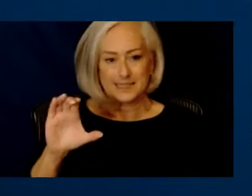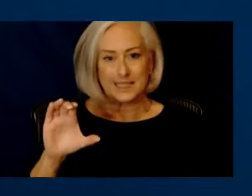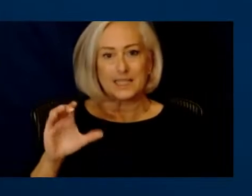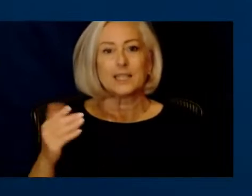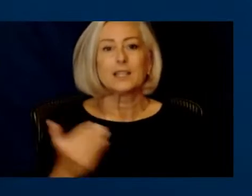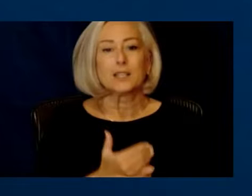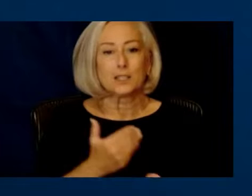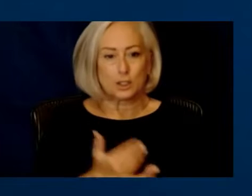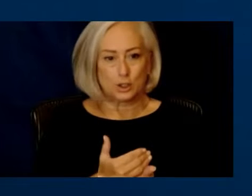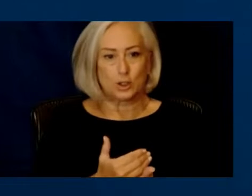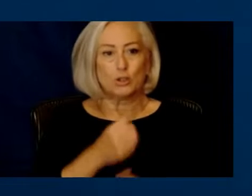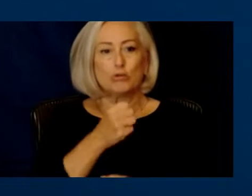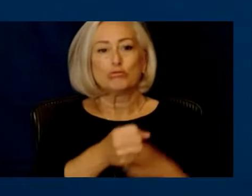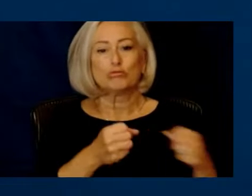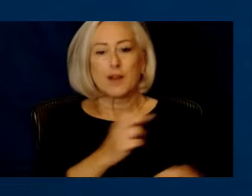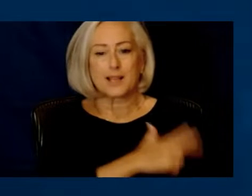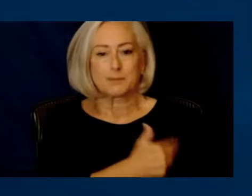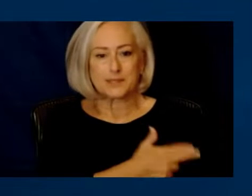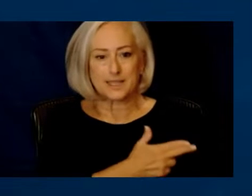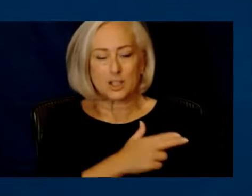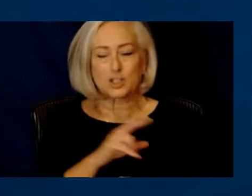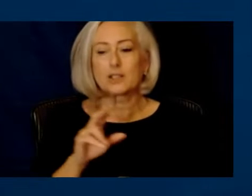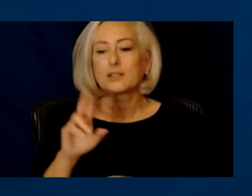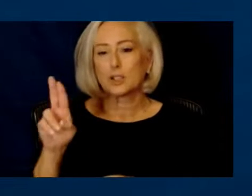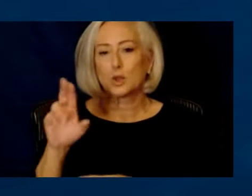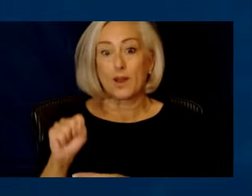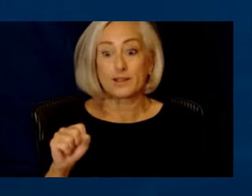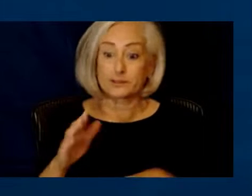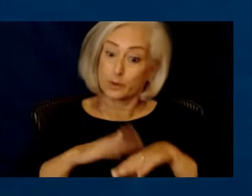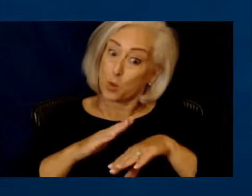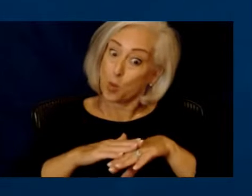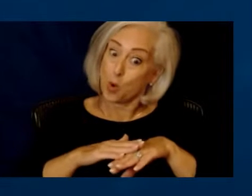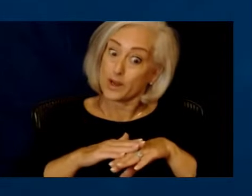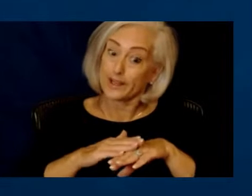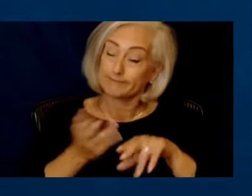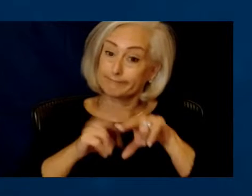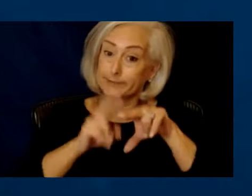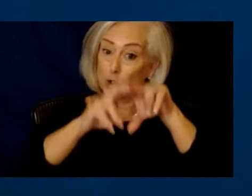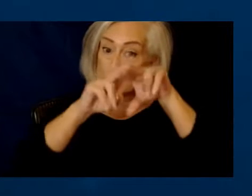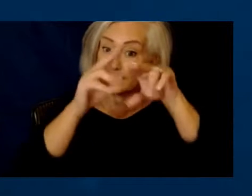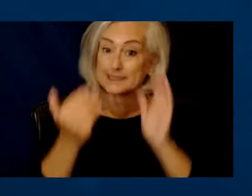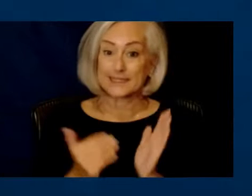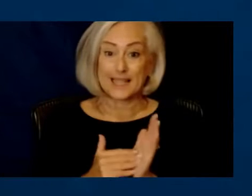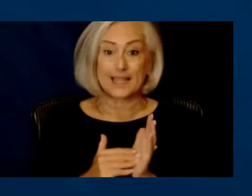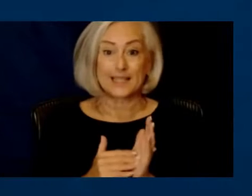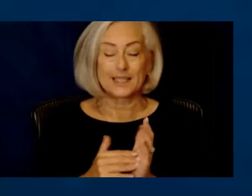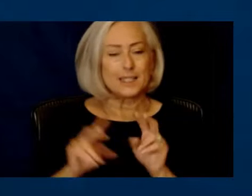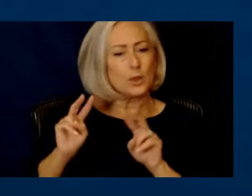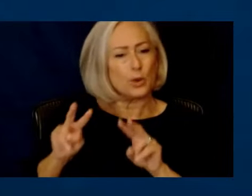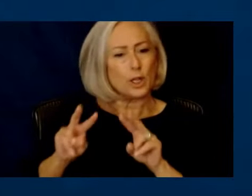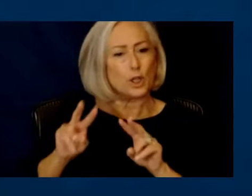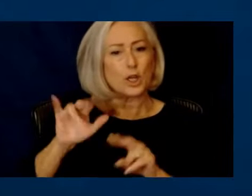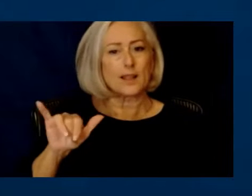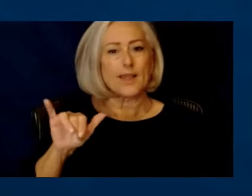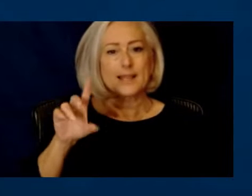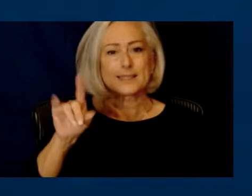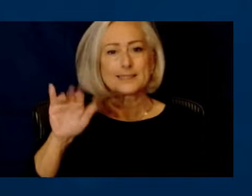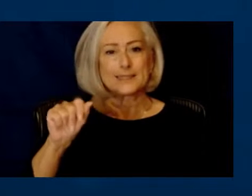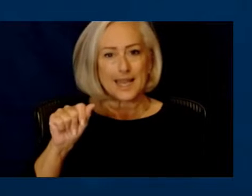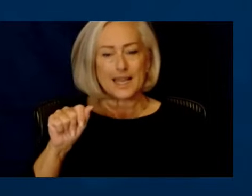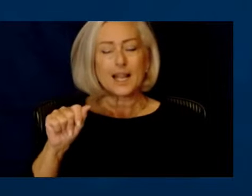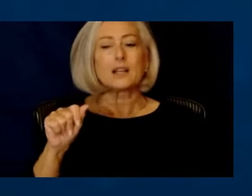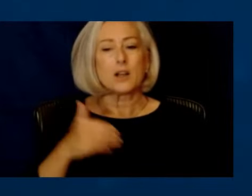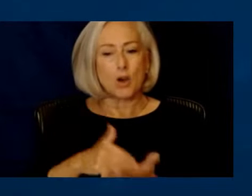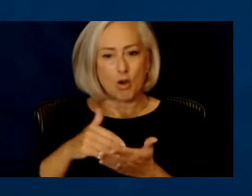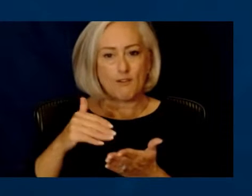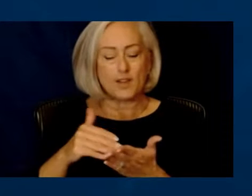now. Warning, they're going up again. This is some data we look at on a regular basis here at KU. Part of our team helps